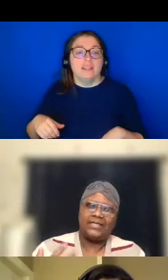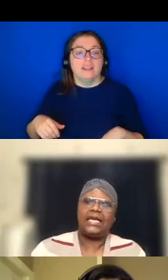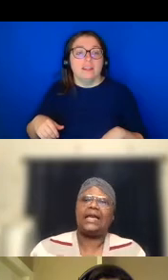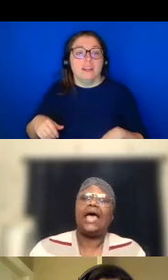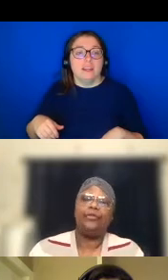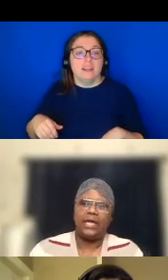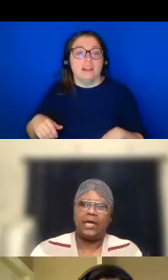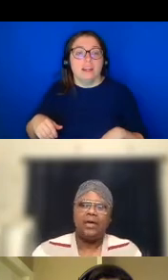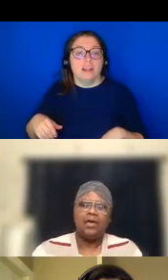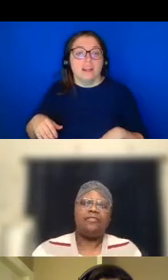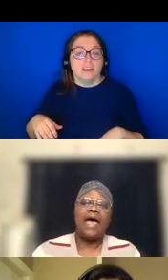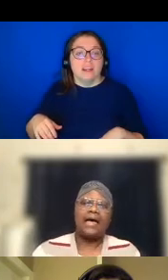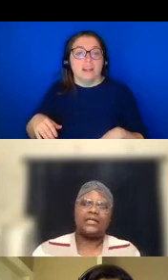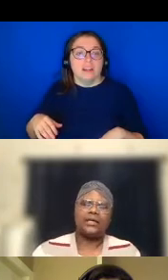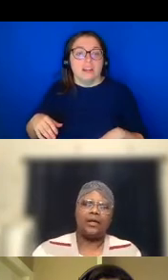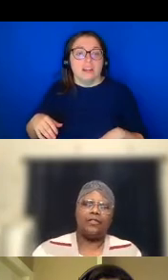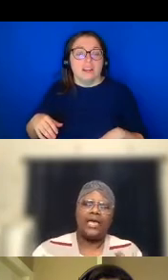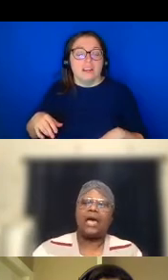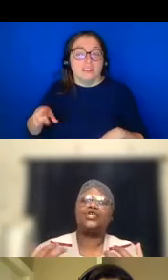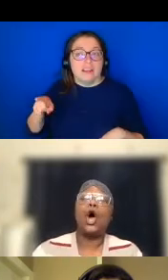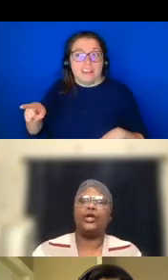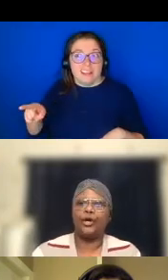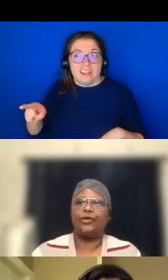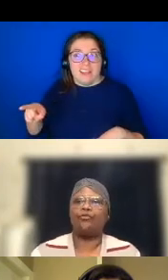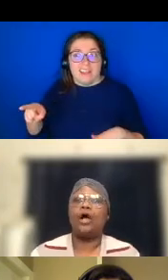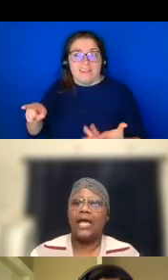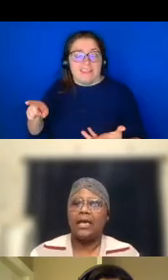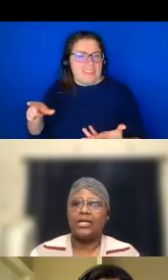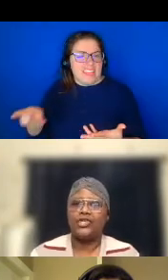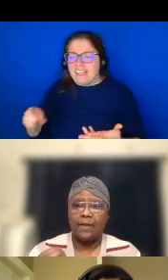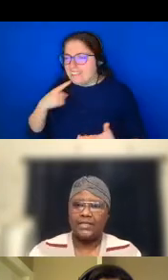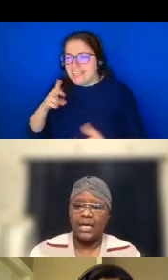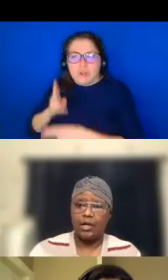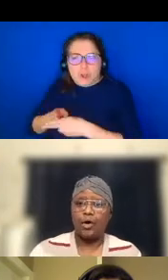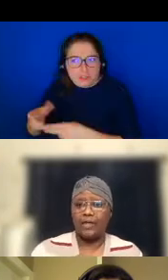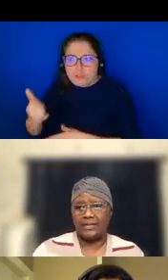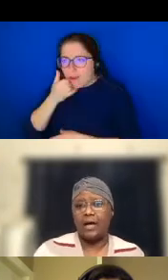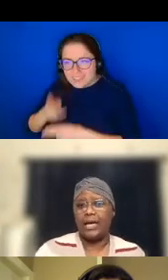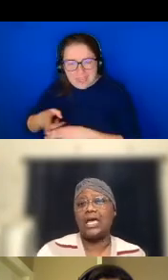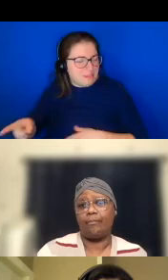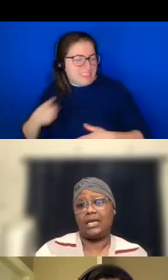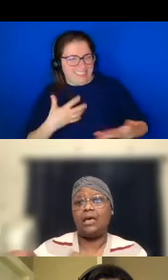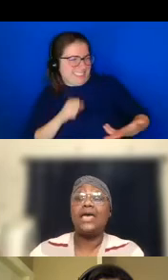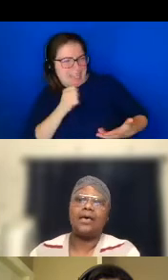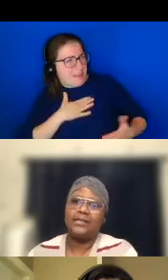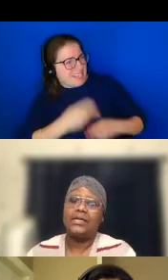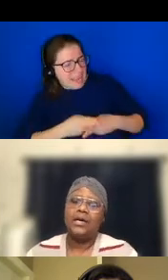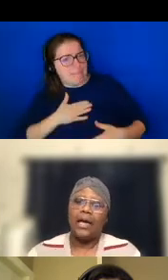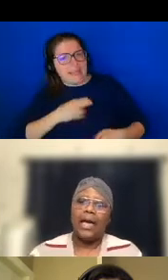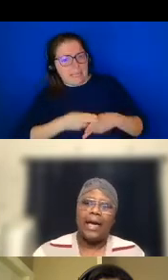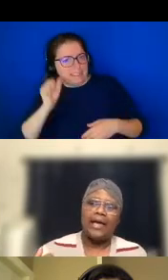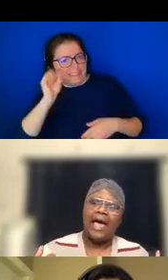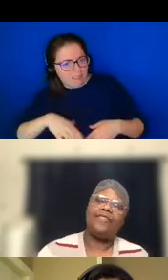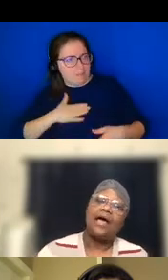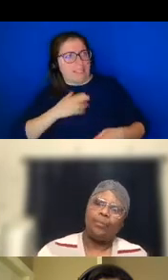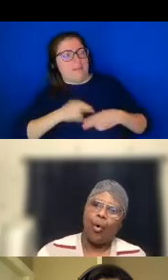methods to get healthy that they kept calling her the wrong name. And she kept saying, no, that's not my name. My name is.